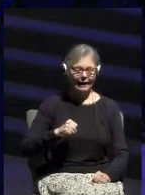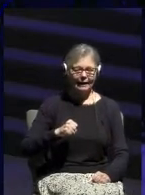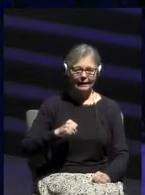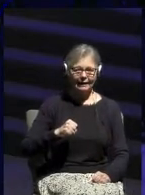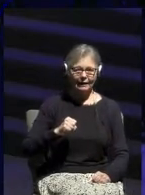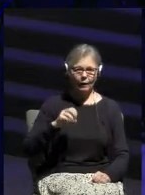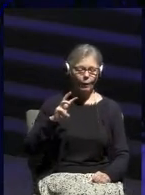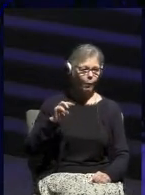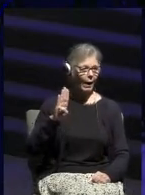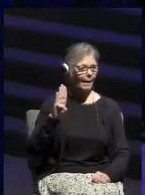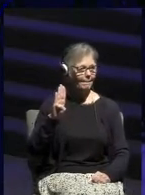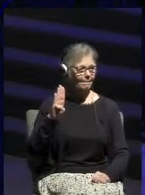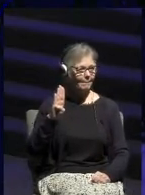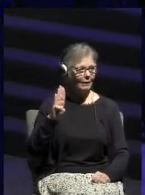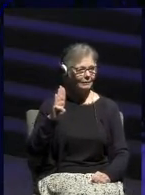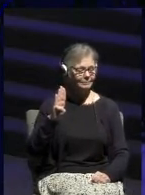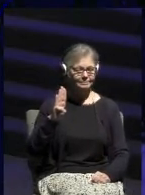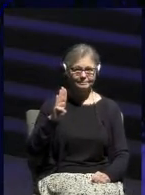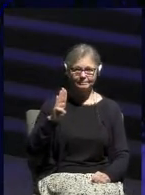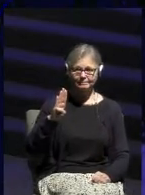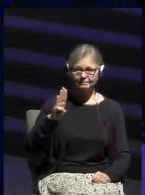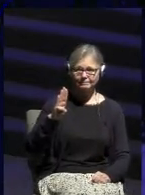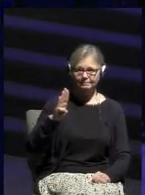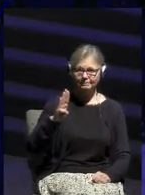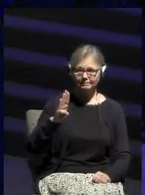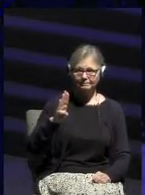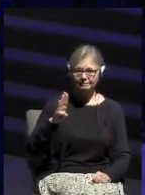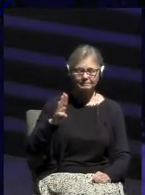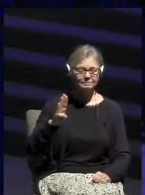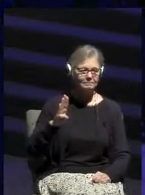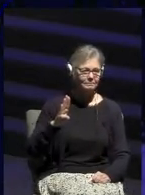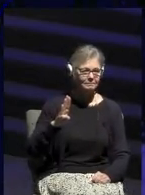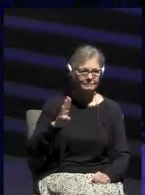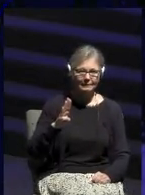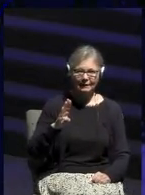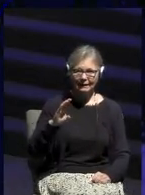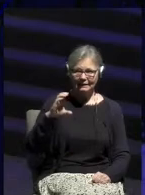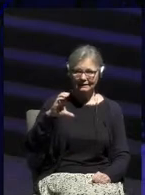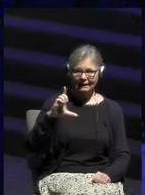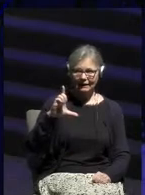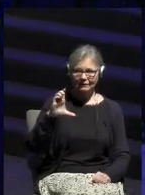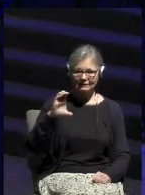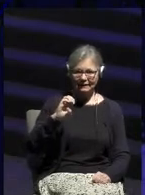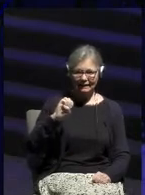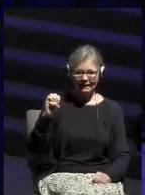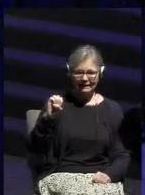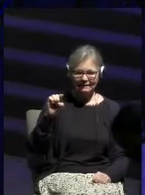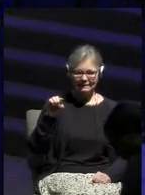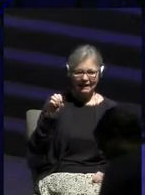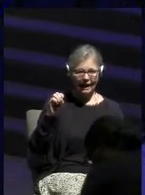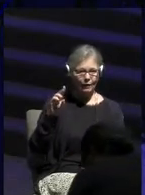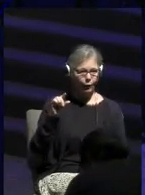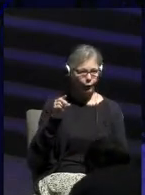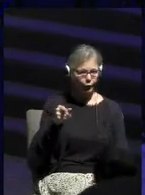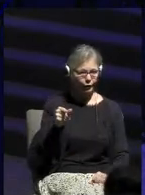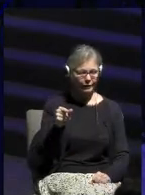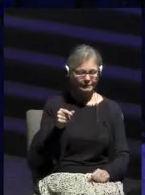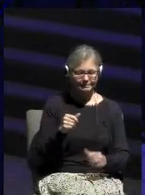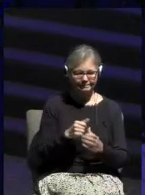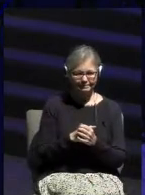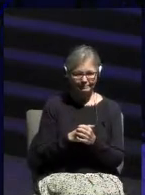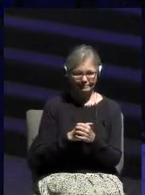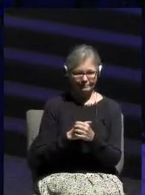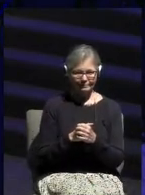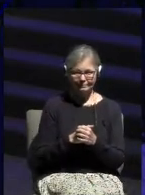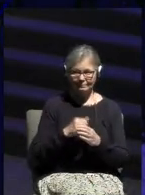of all of the devotions off our website, off the front page, clceast.org. At the bottom of the page is not only